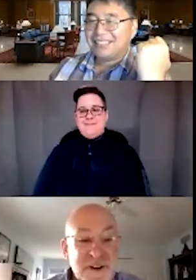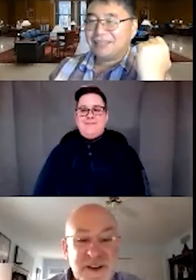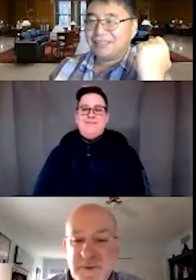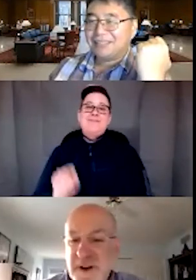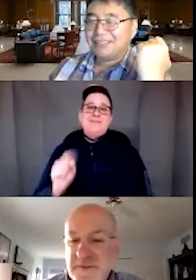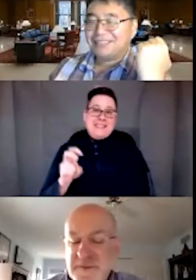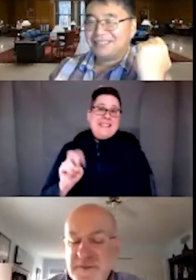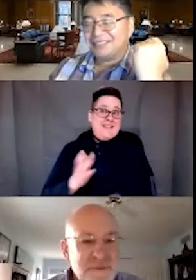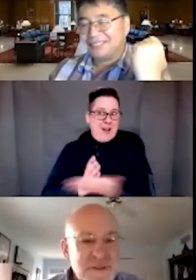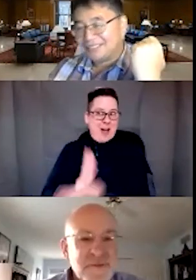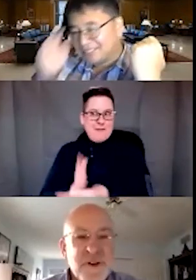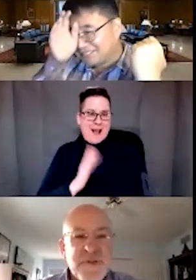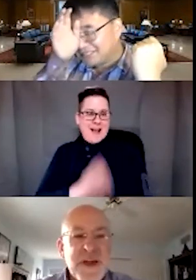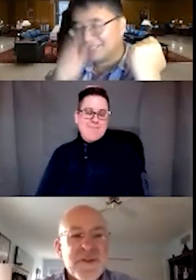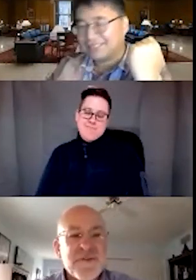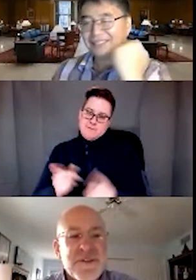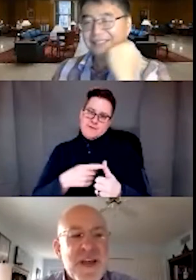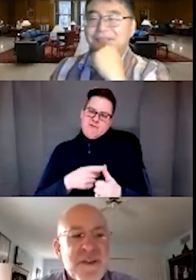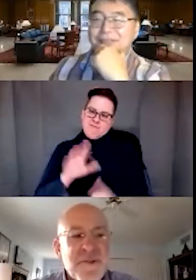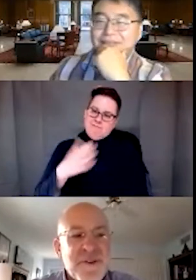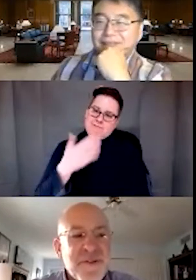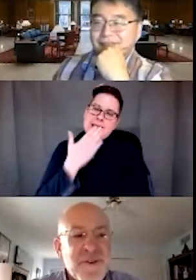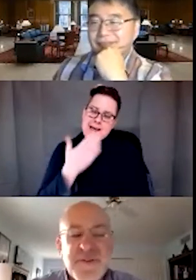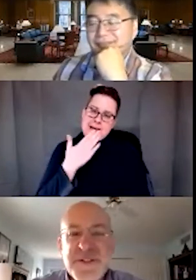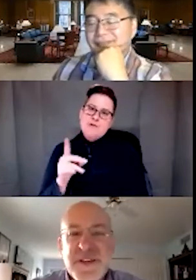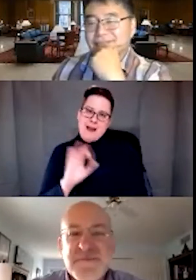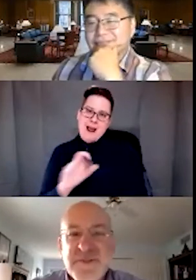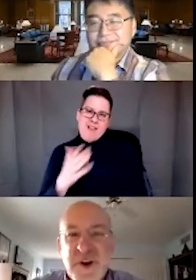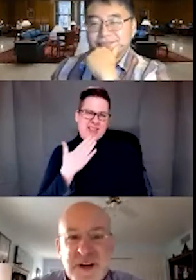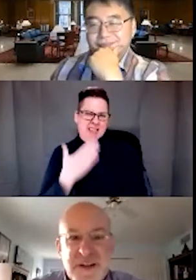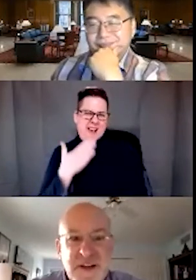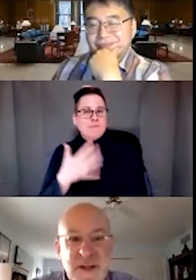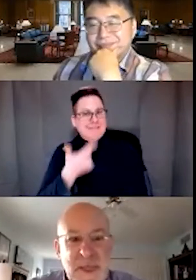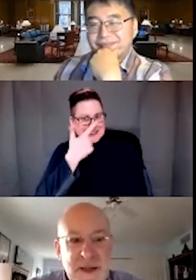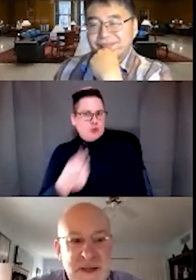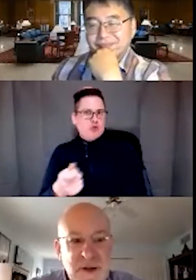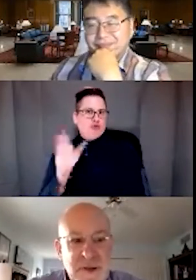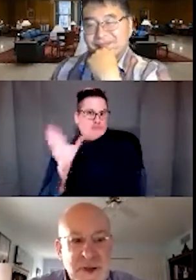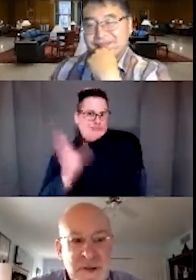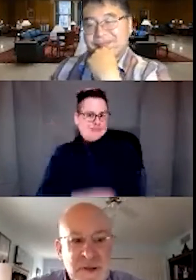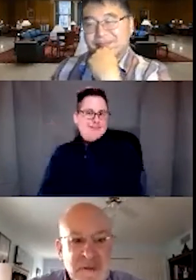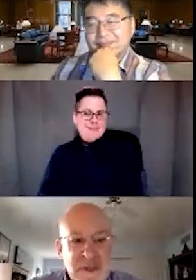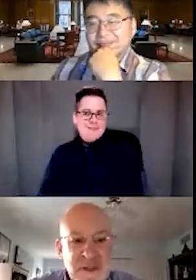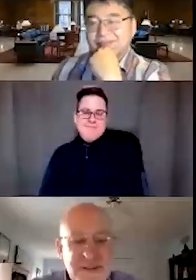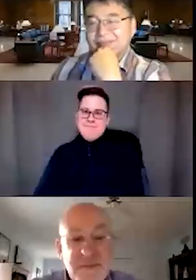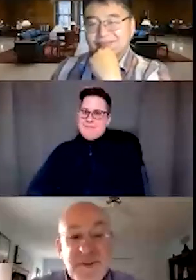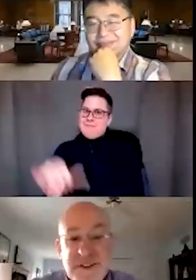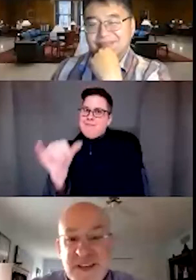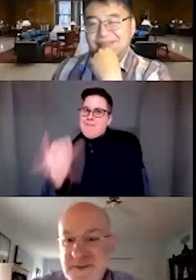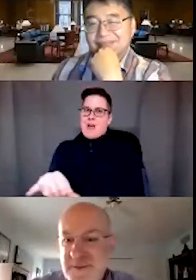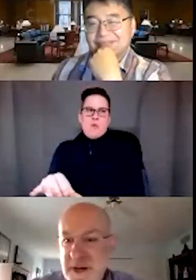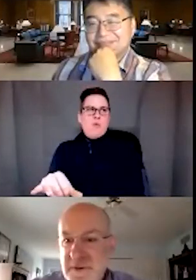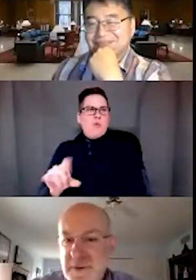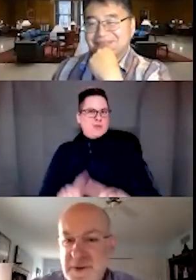All right. Well, first of all, thank you, Daniel, for a very interesting talk. You know, that was really different